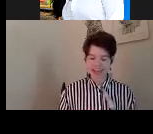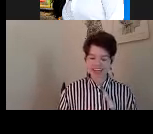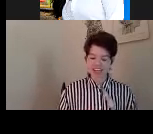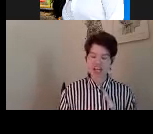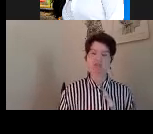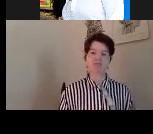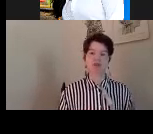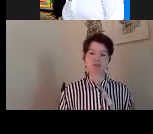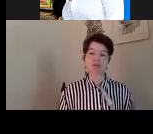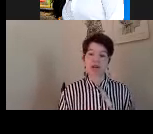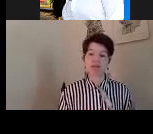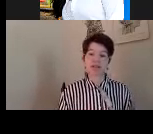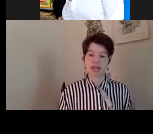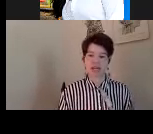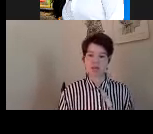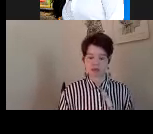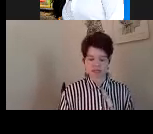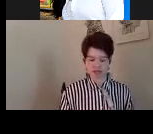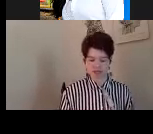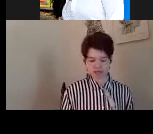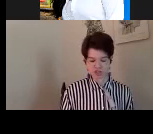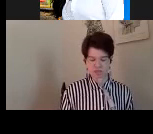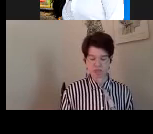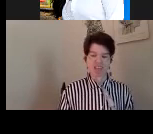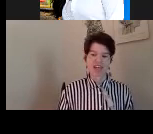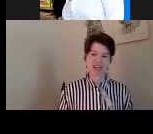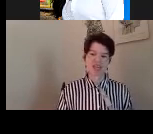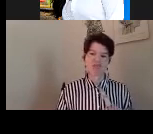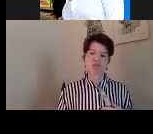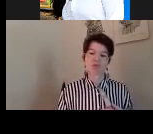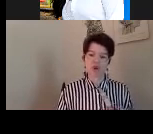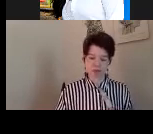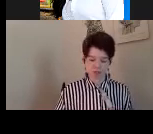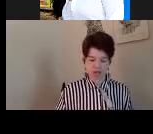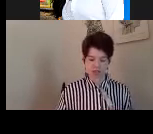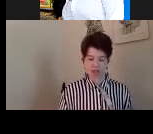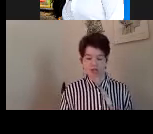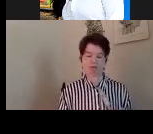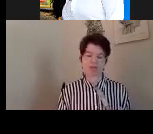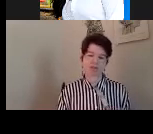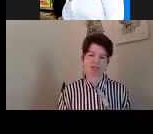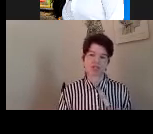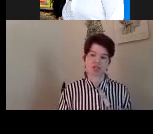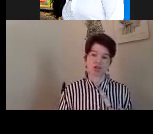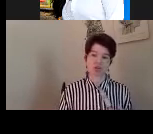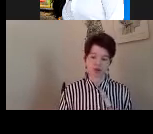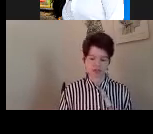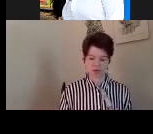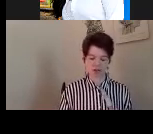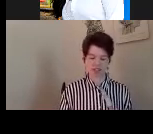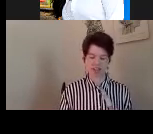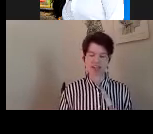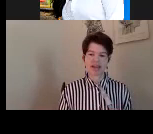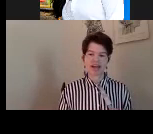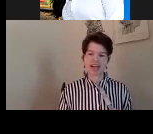the ADA covers both the private and public sectors. It gives broad protection from discrimination across the